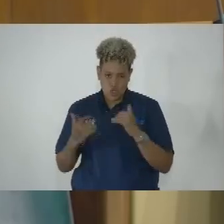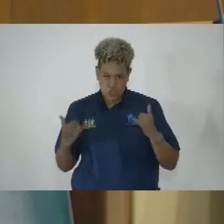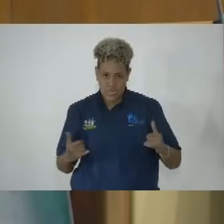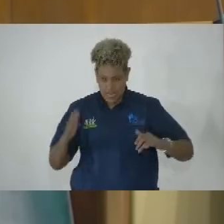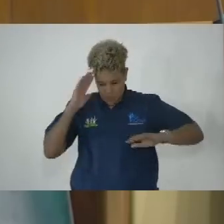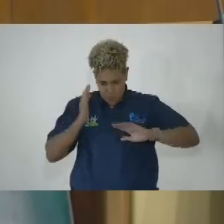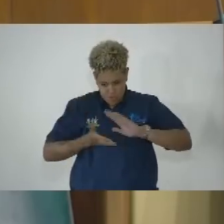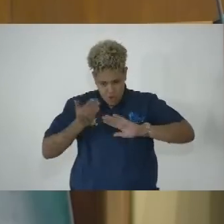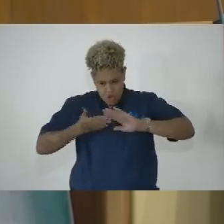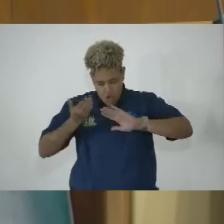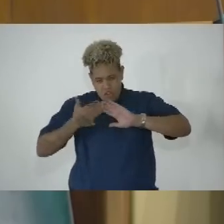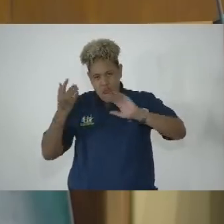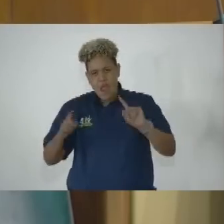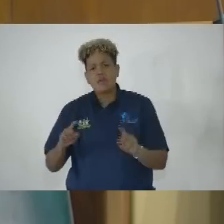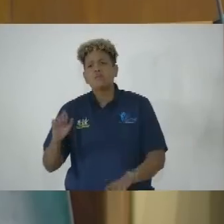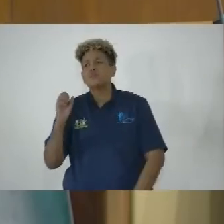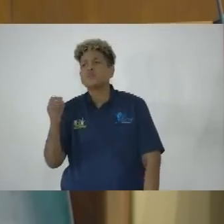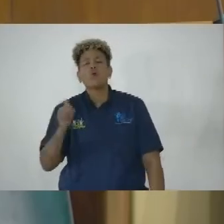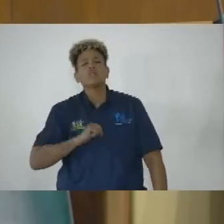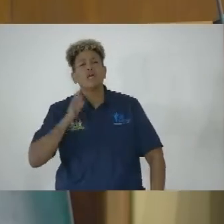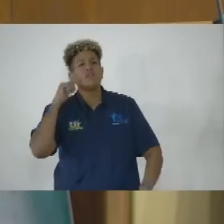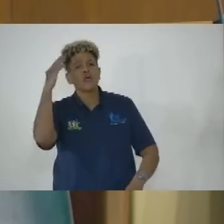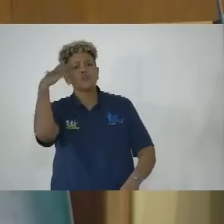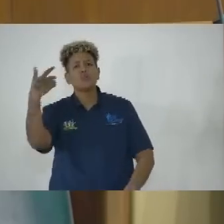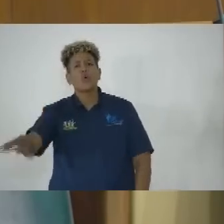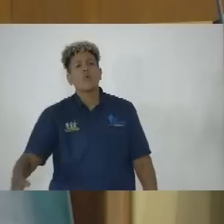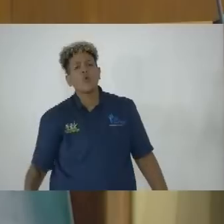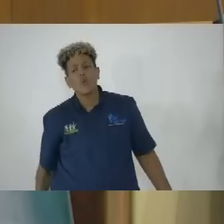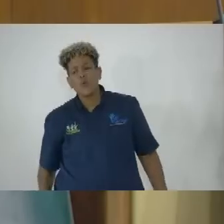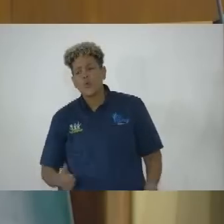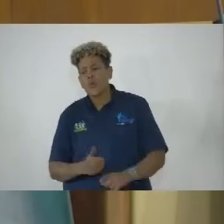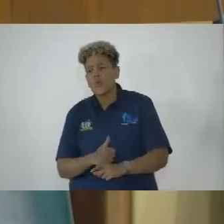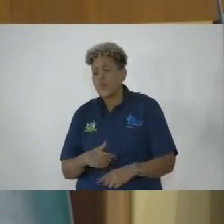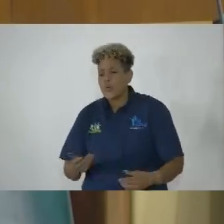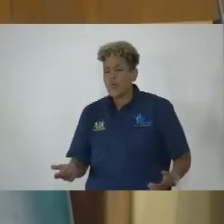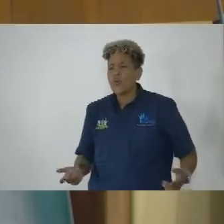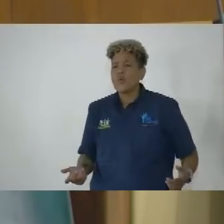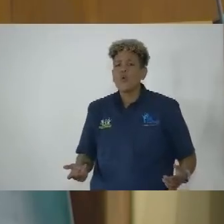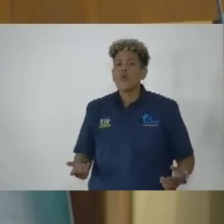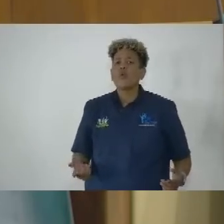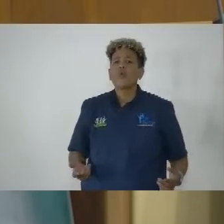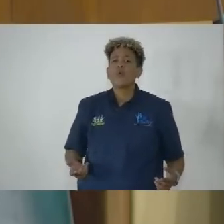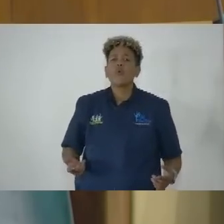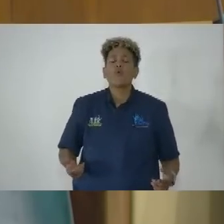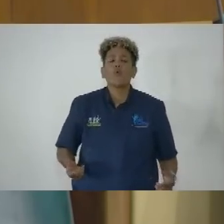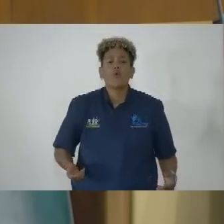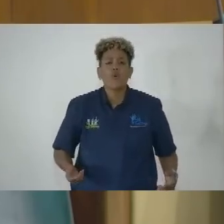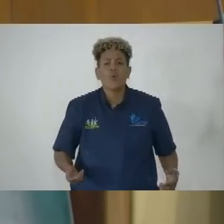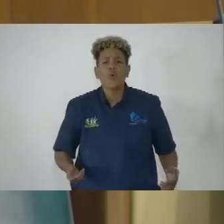running. And so I don't know, Mr. President,